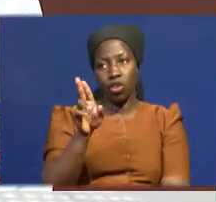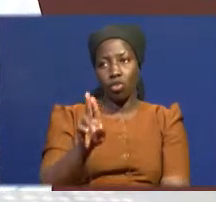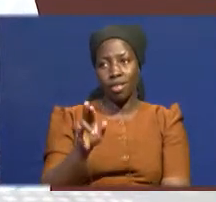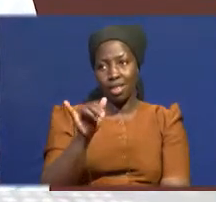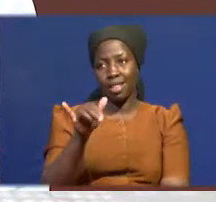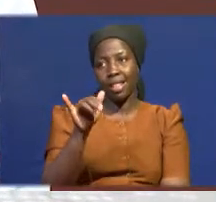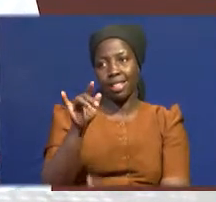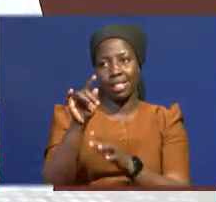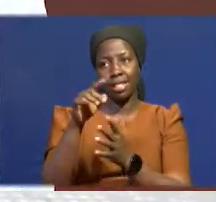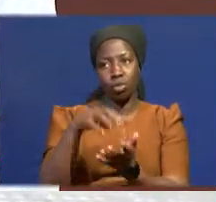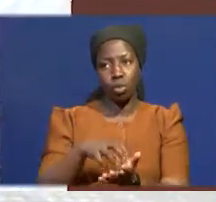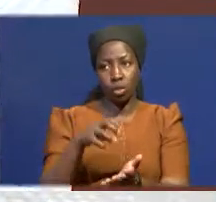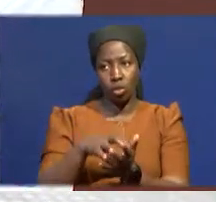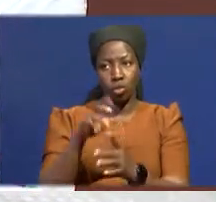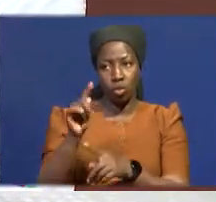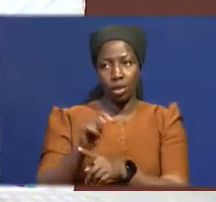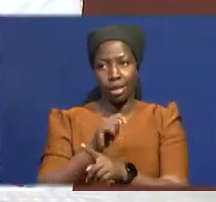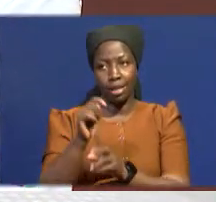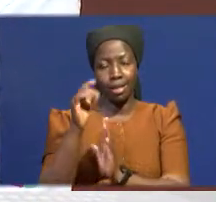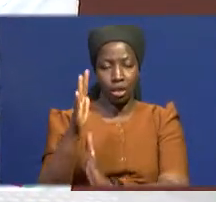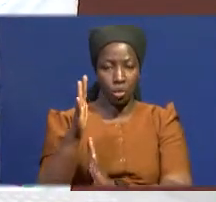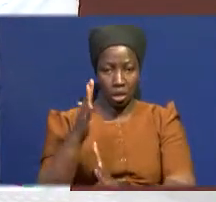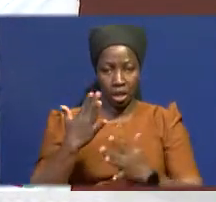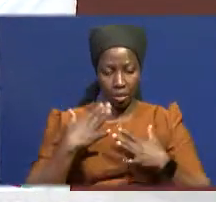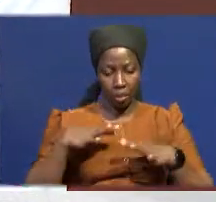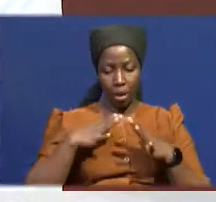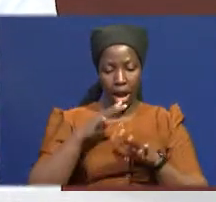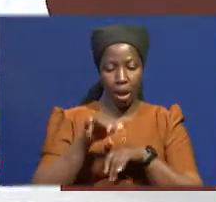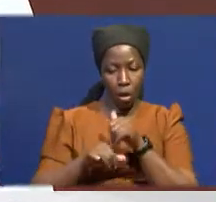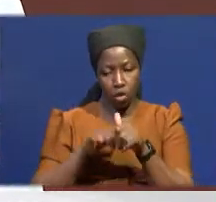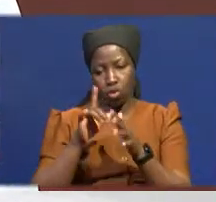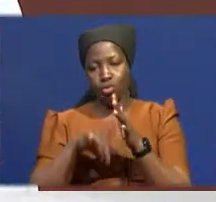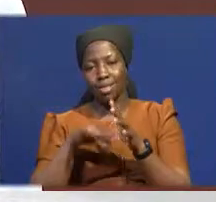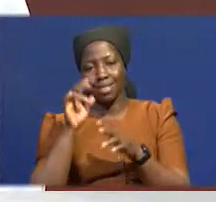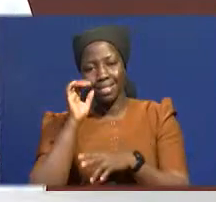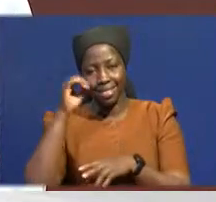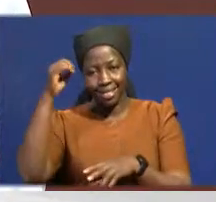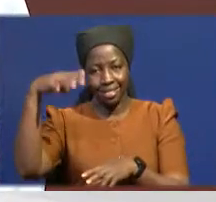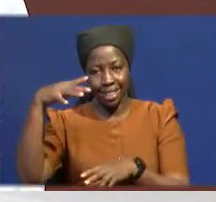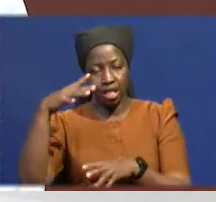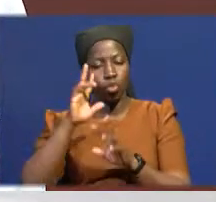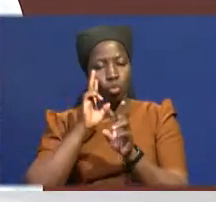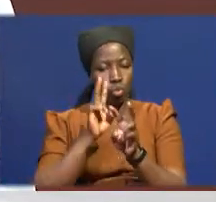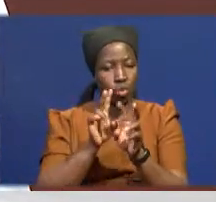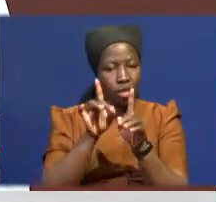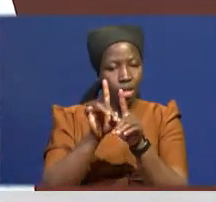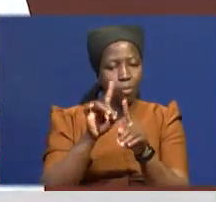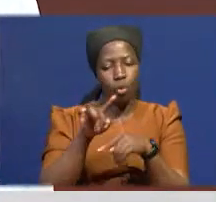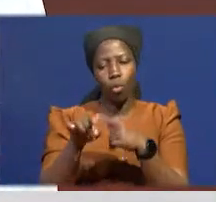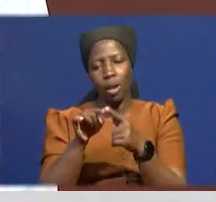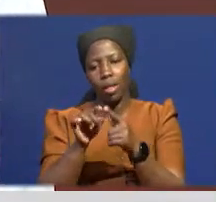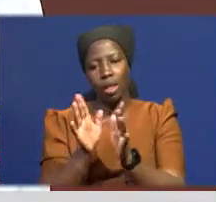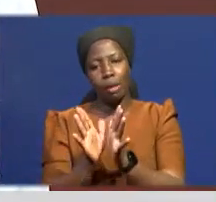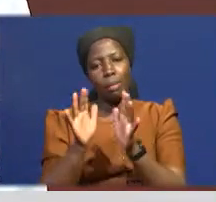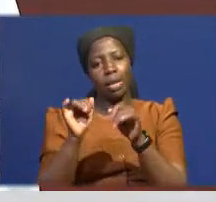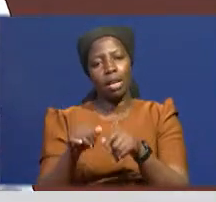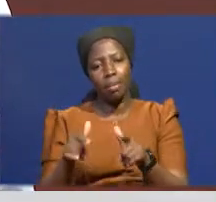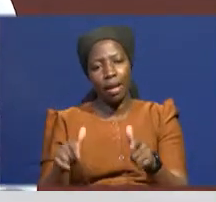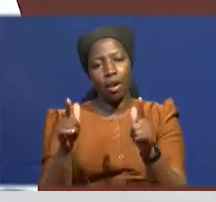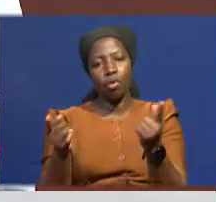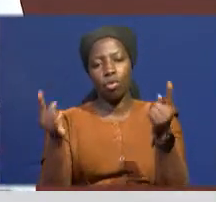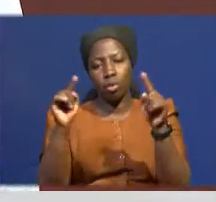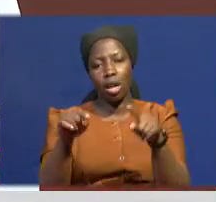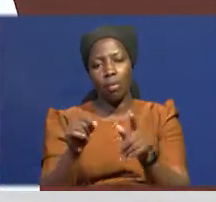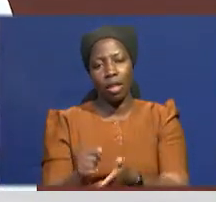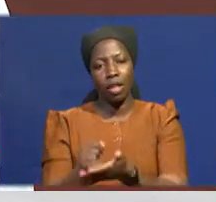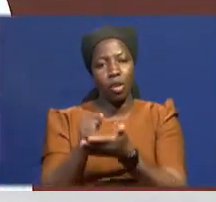to train marshals is on what lights to look out for and when then public can be allowed to at least assist. Normally green